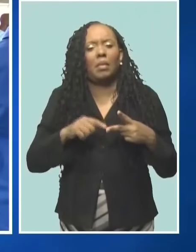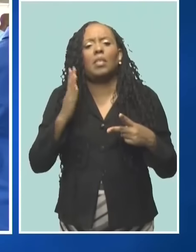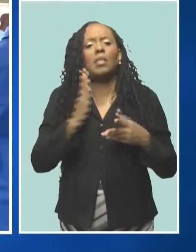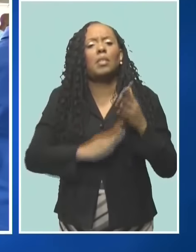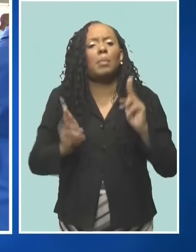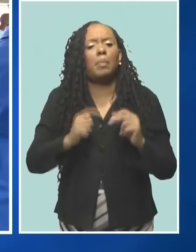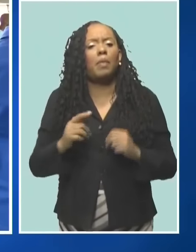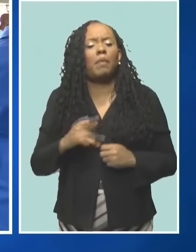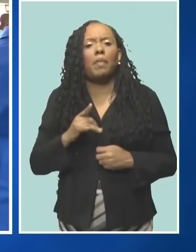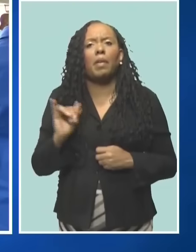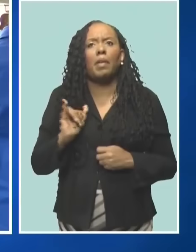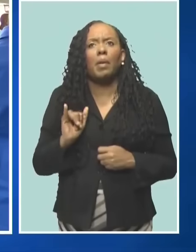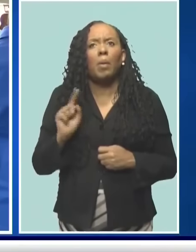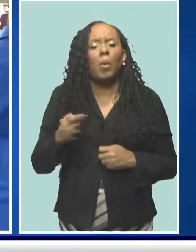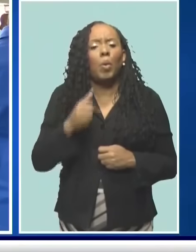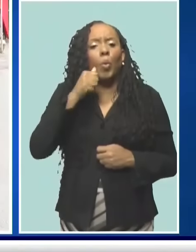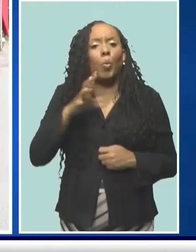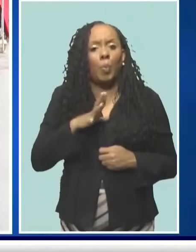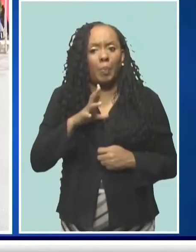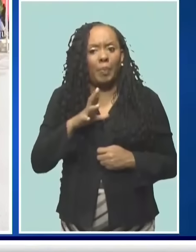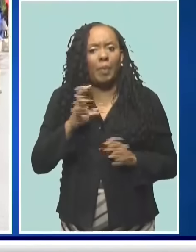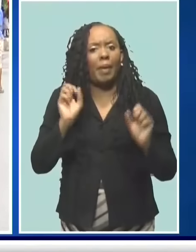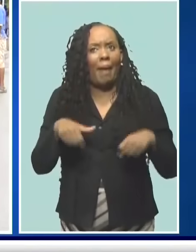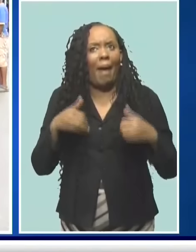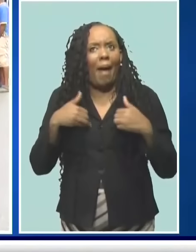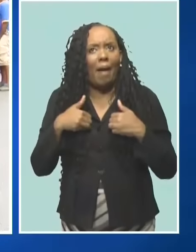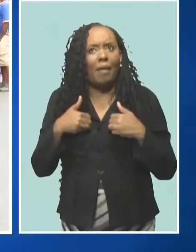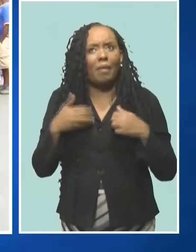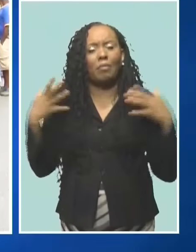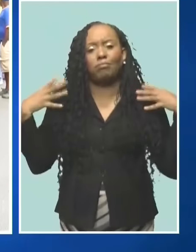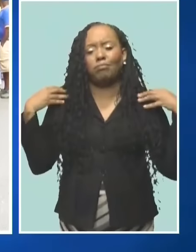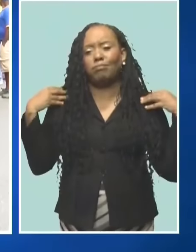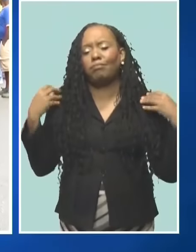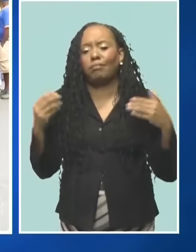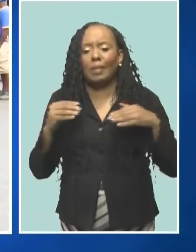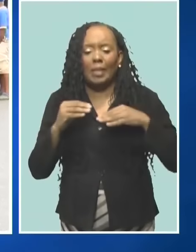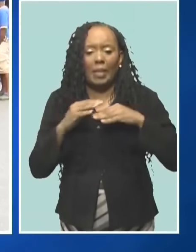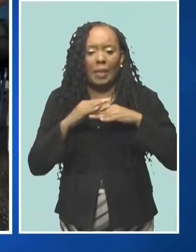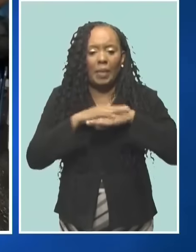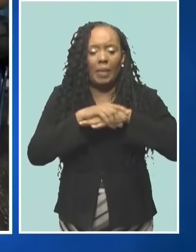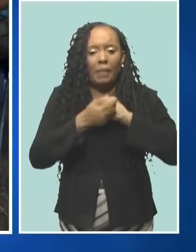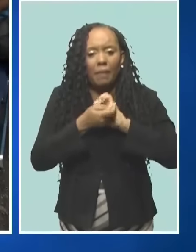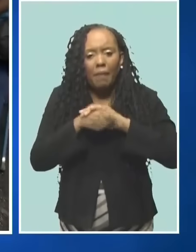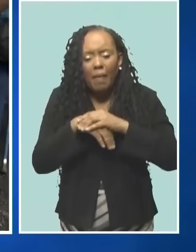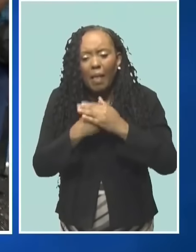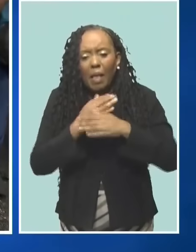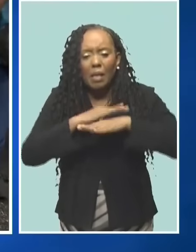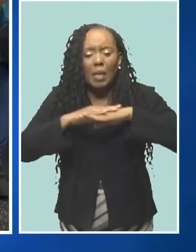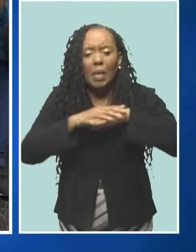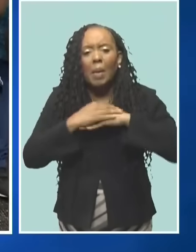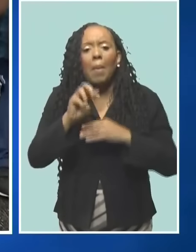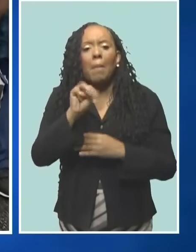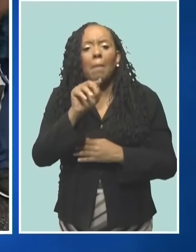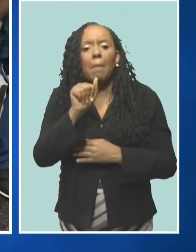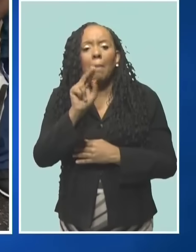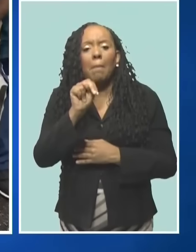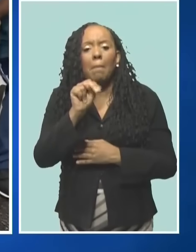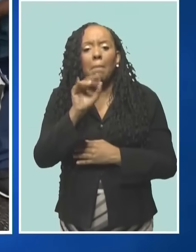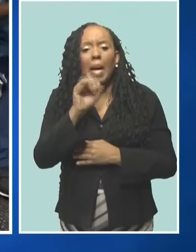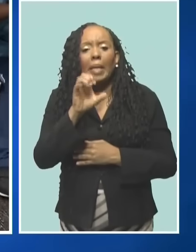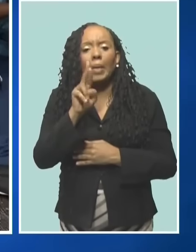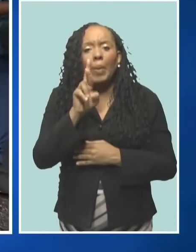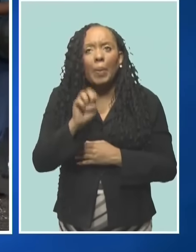have a lot of men who actually came for the prostate testing. Unfortunately, we did not anticipate such a great